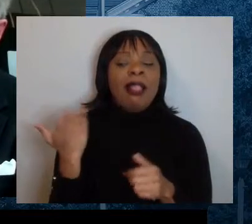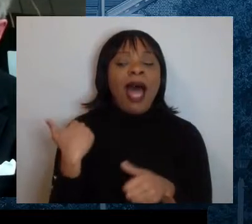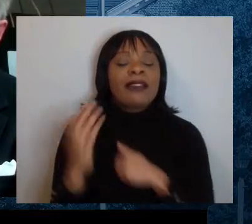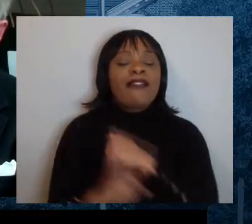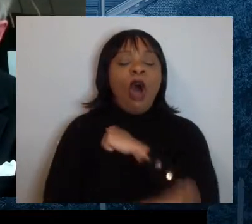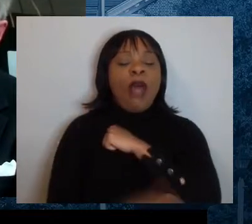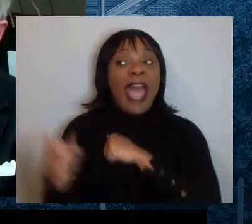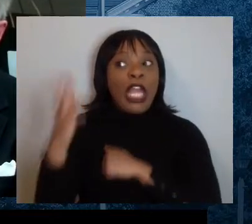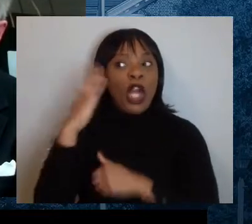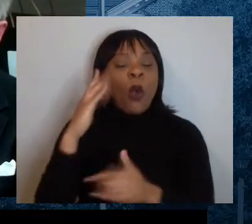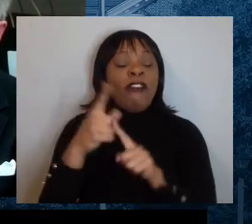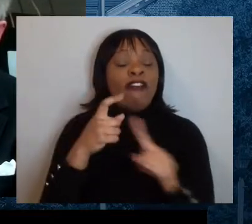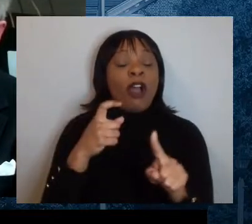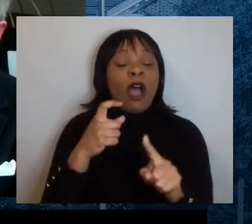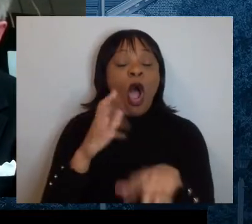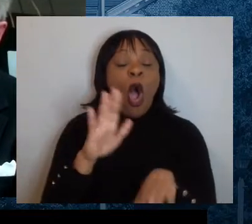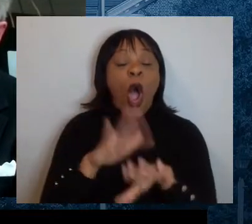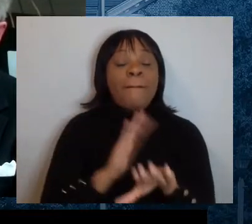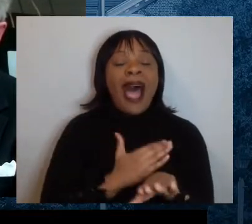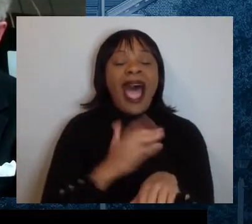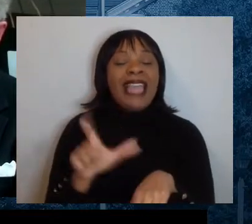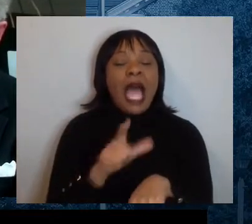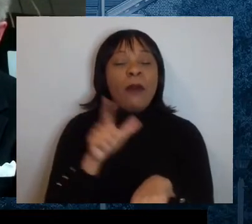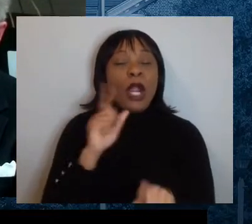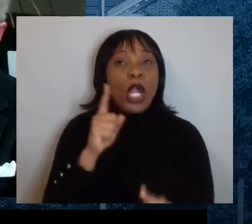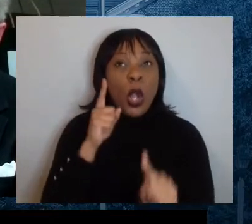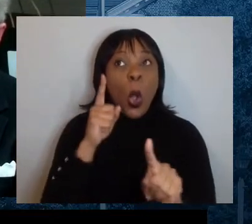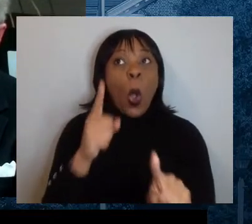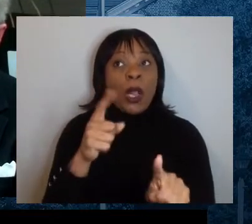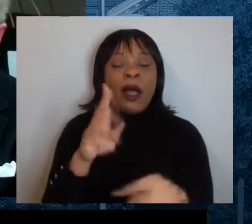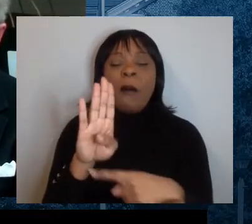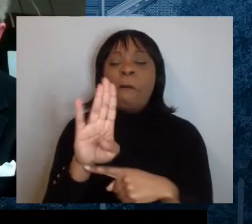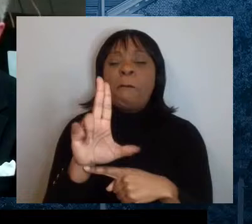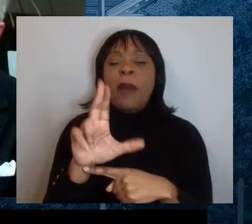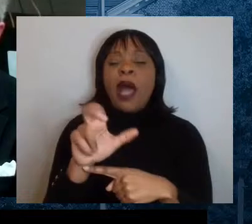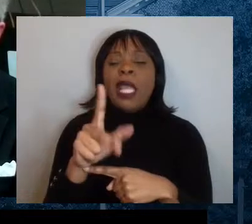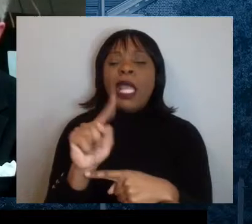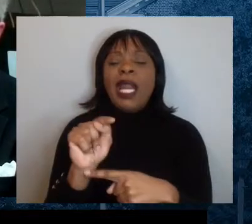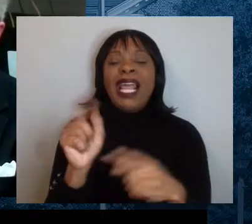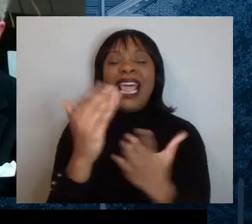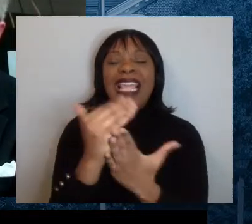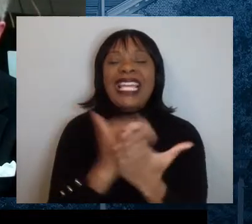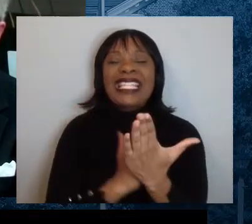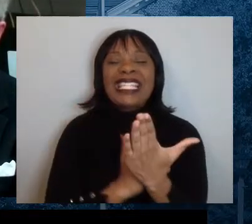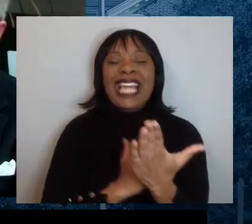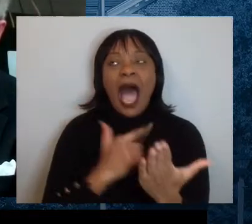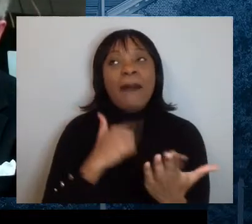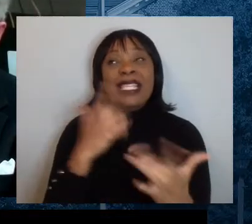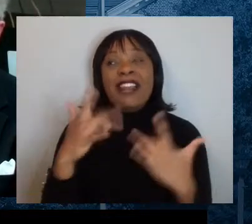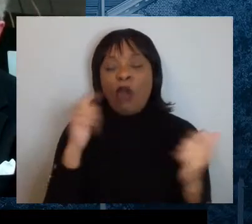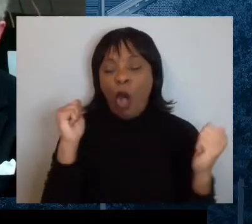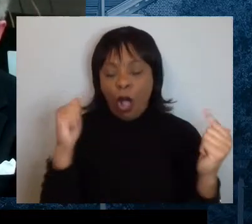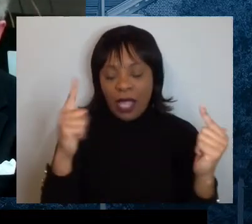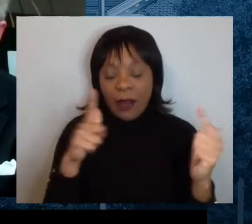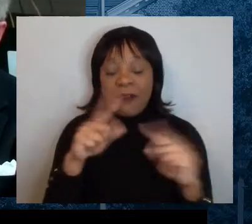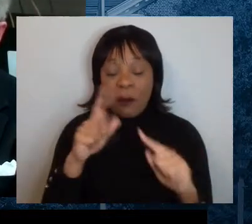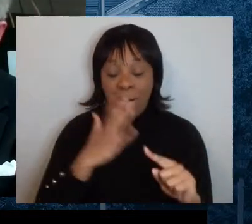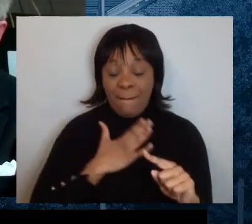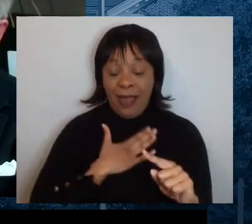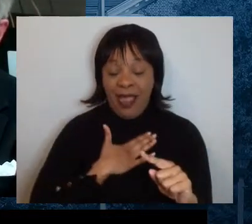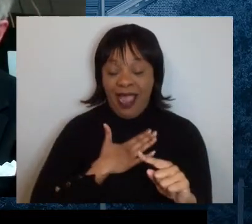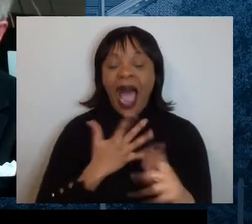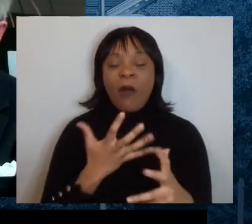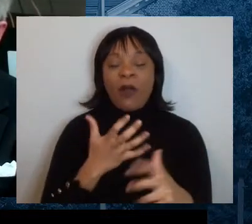my library bucket list, I'm super excited for all the libraries, but on my library bucket list is the Harrington Public